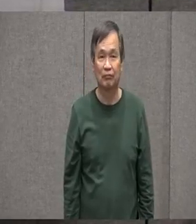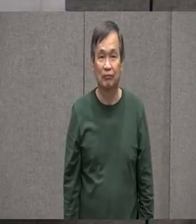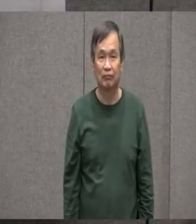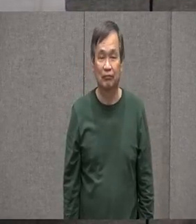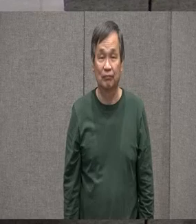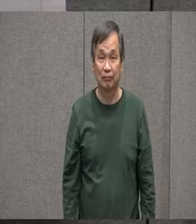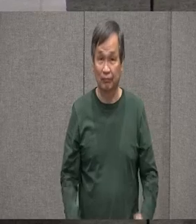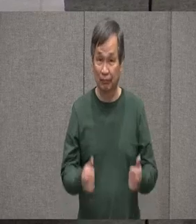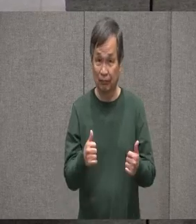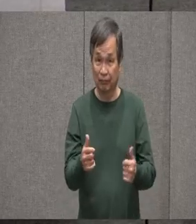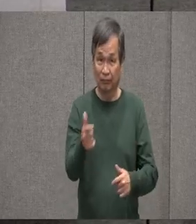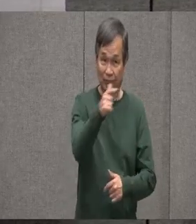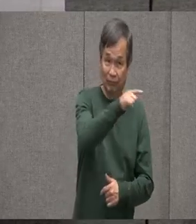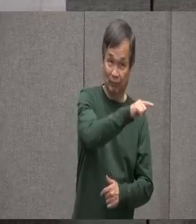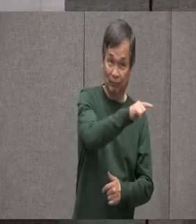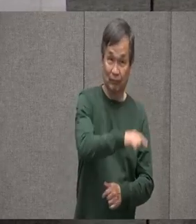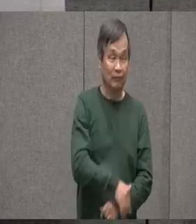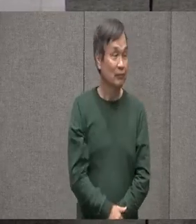Okay.